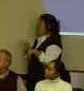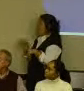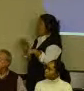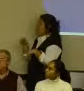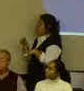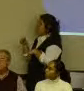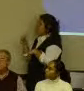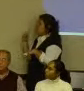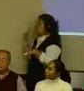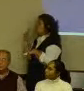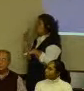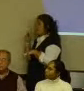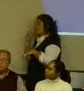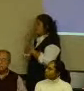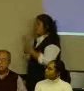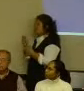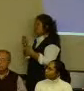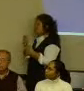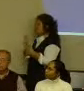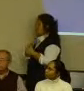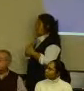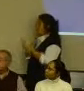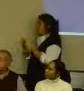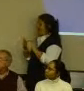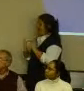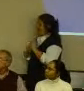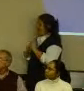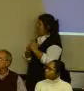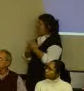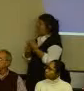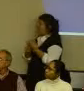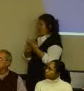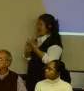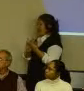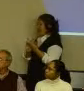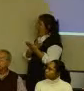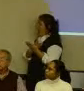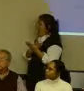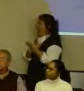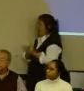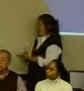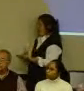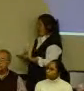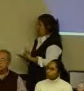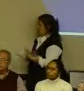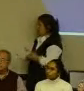time, if you hear people, or hear about it, or you're interested, contact me. I'm glad to help.